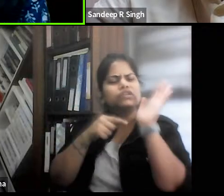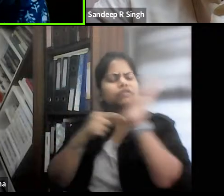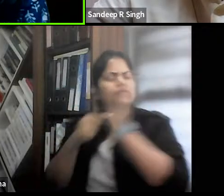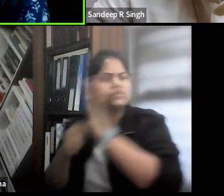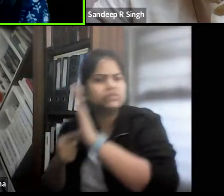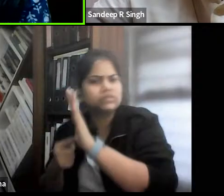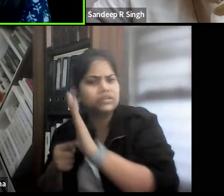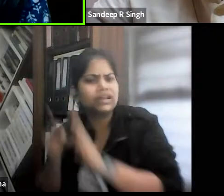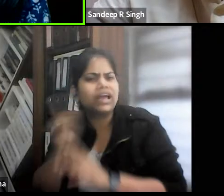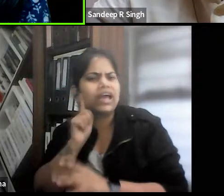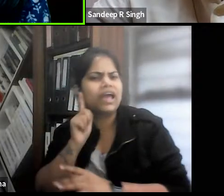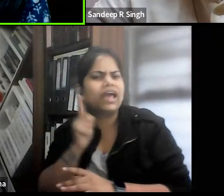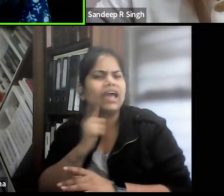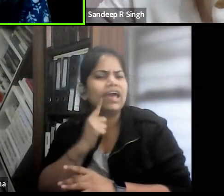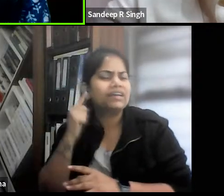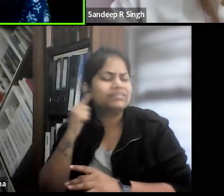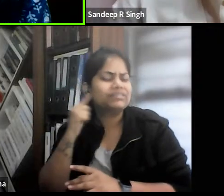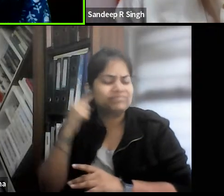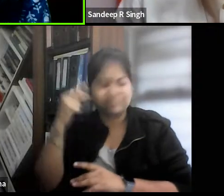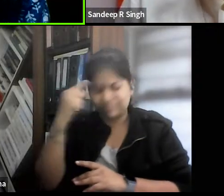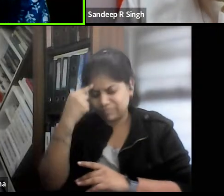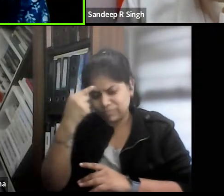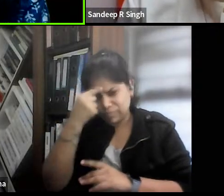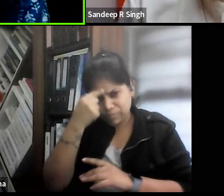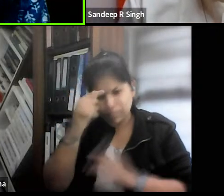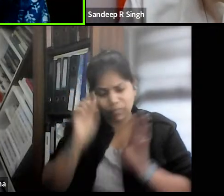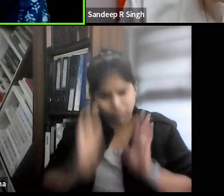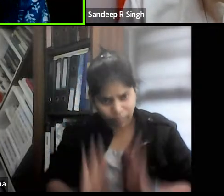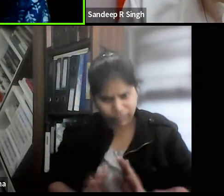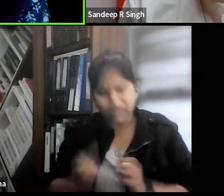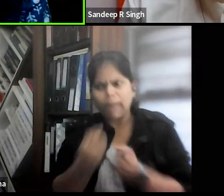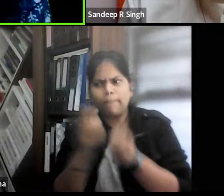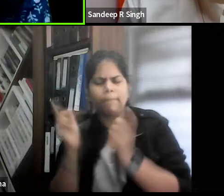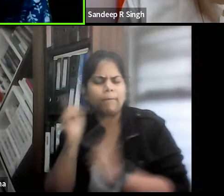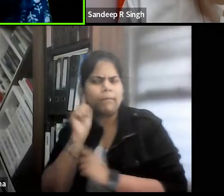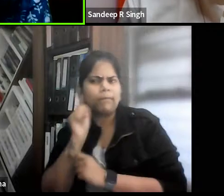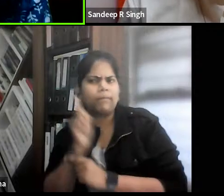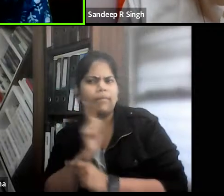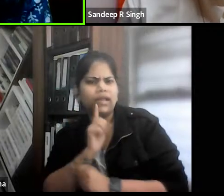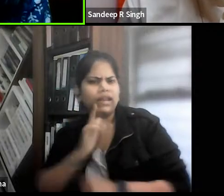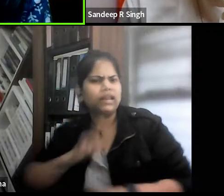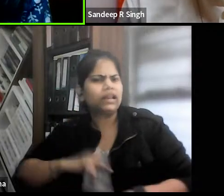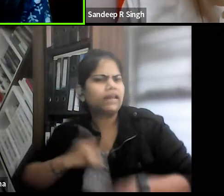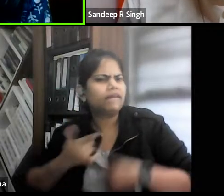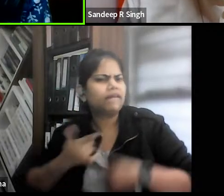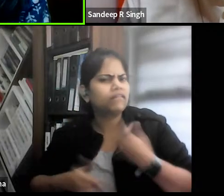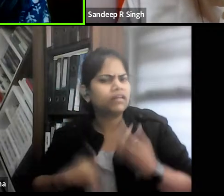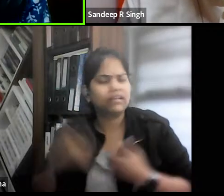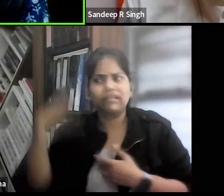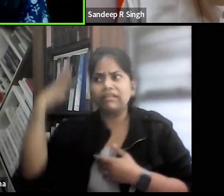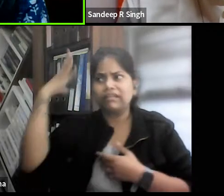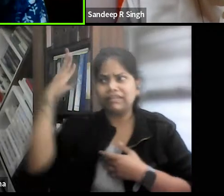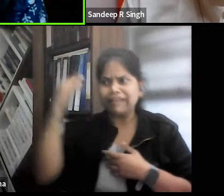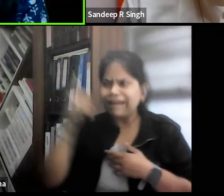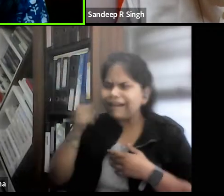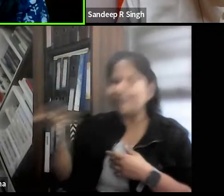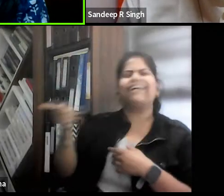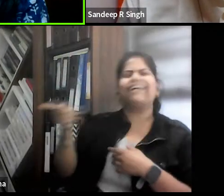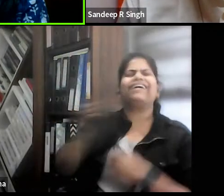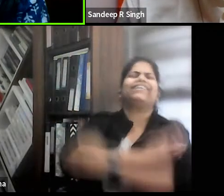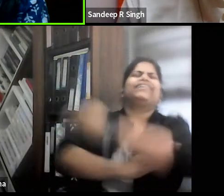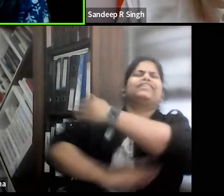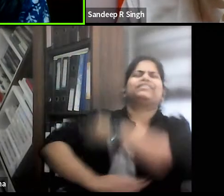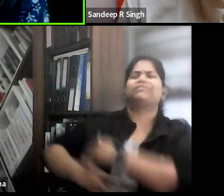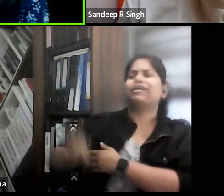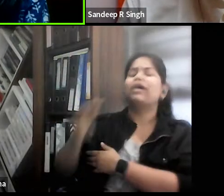in fact, as I pointed out, many deaf feel that it is the hearing who are really disabled because they do not know sign